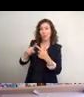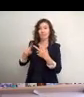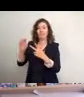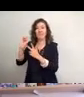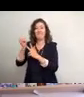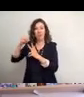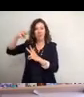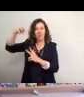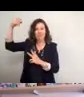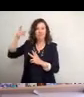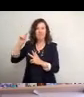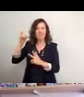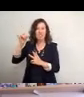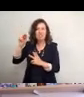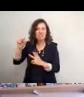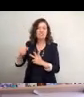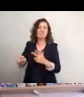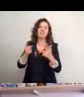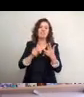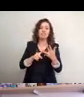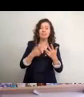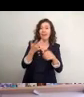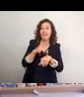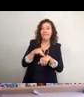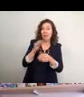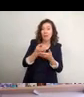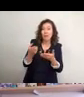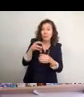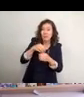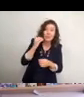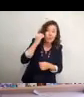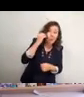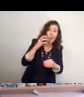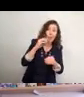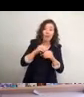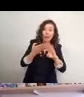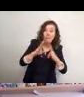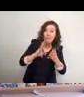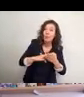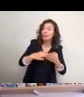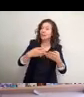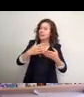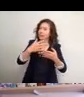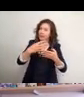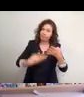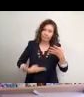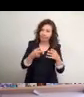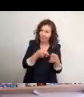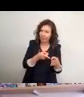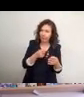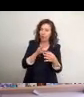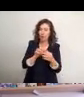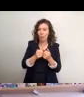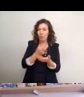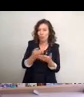the availability of resources, both within the home and in the community. The list kind of goes on and on. But one area